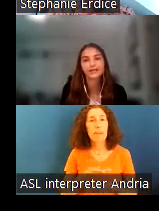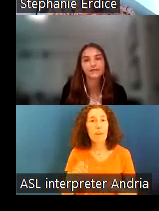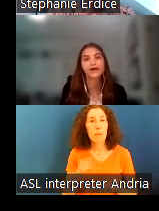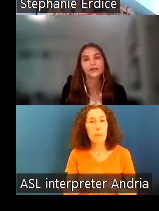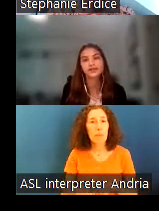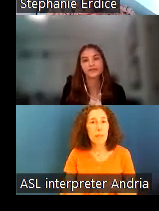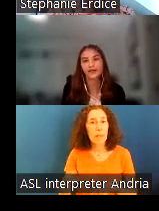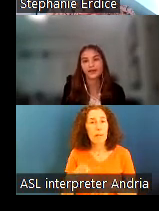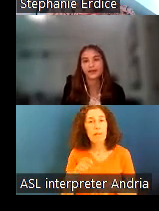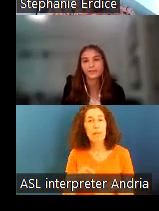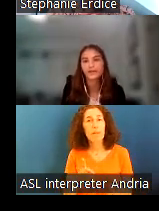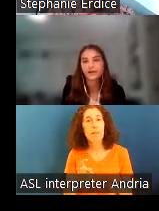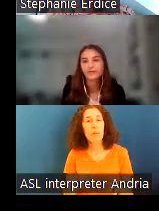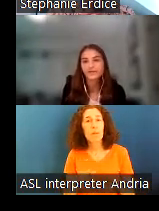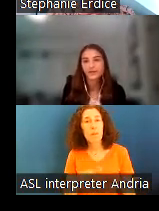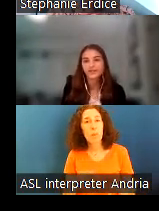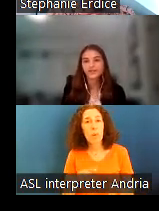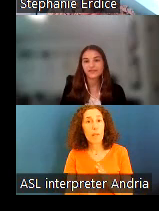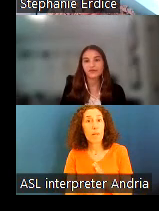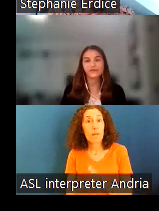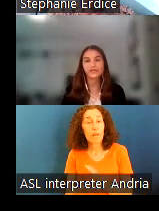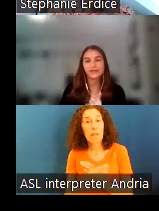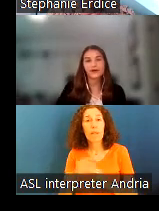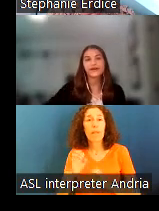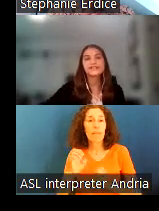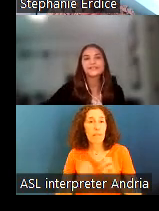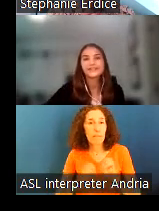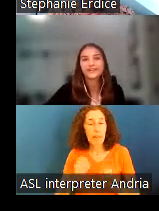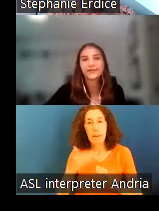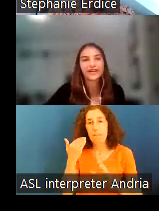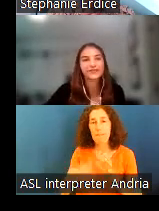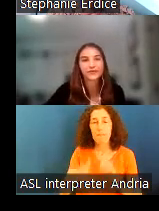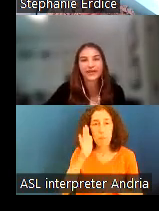as well as the evaluation link. If you have any questions, feel free to email